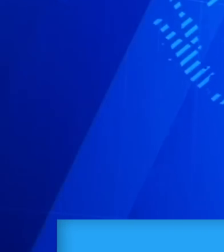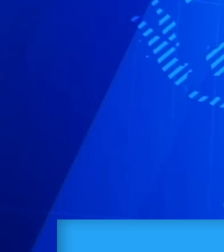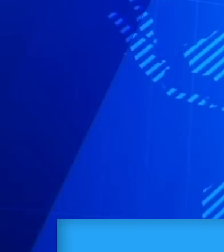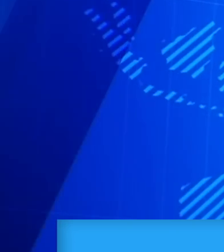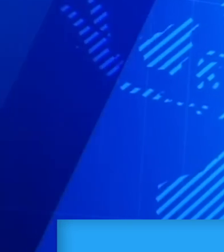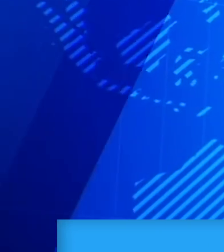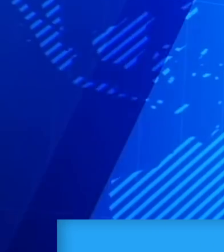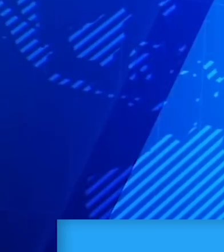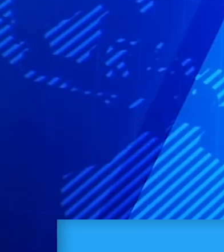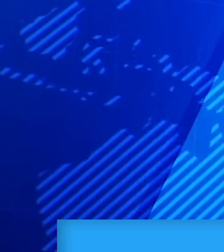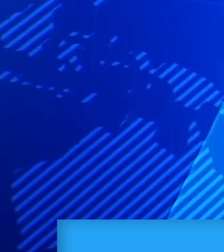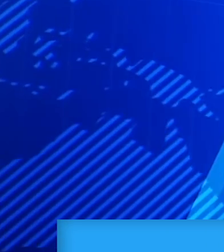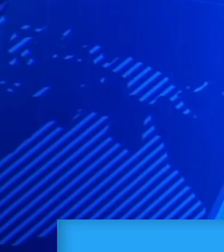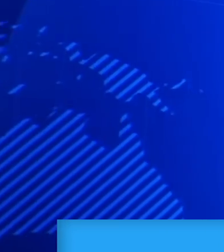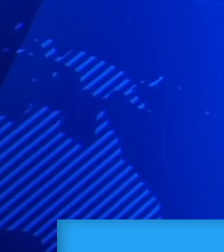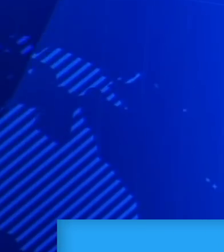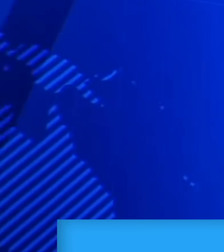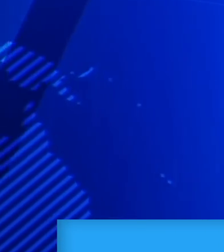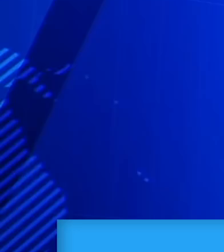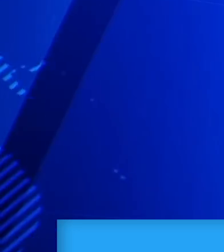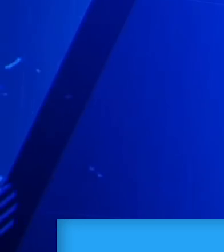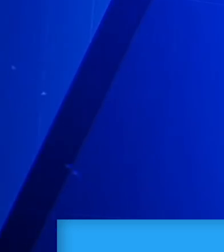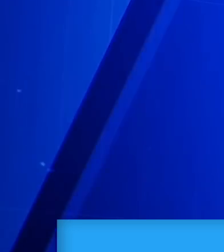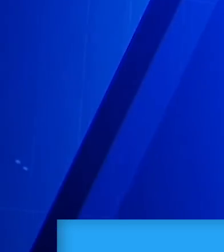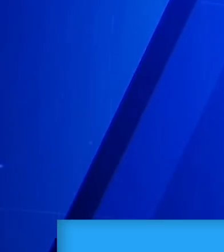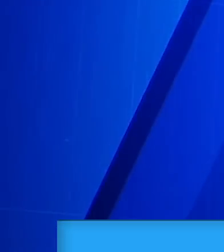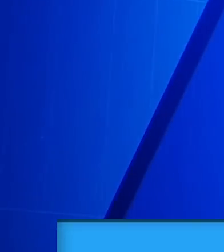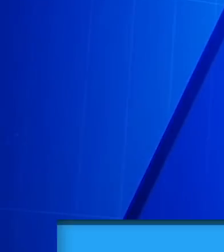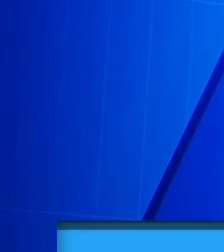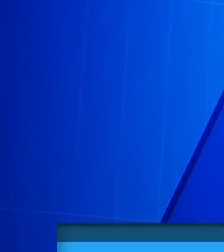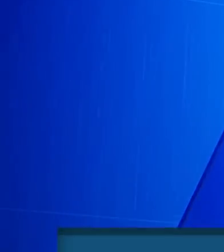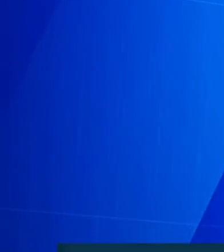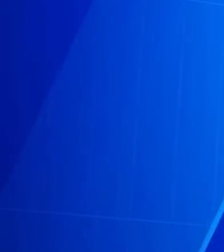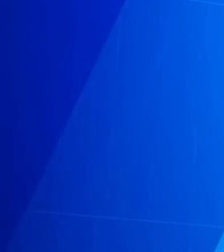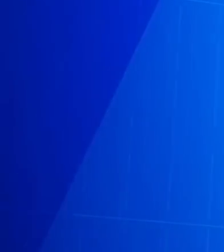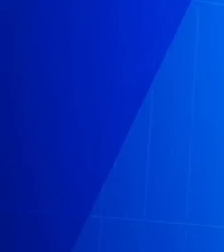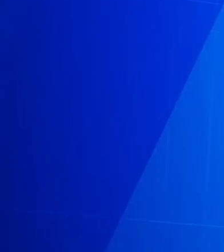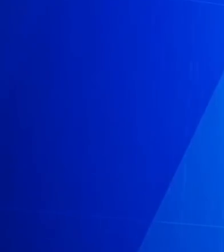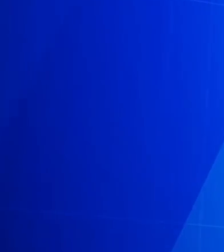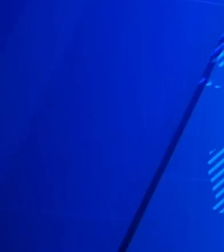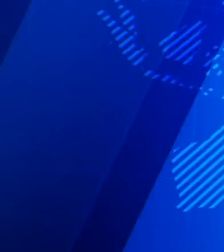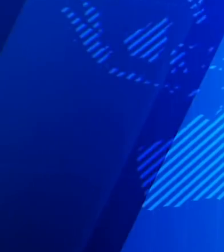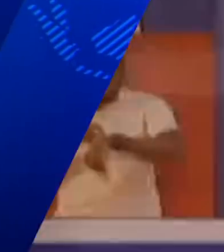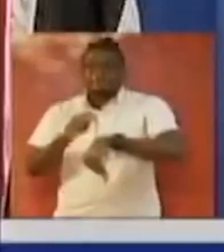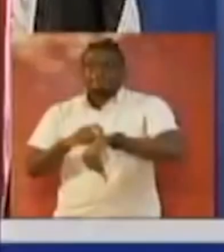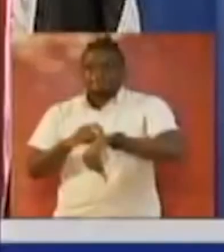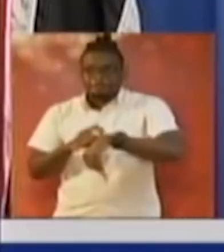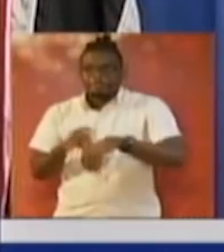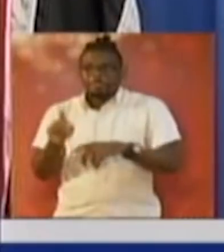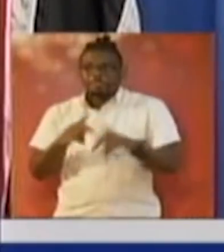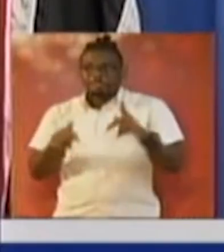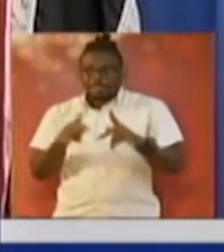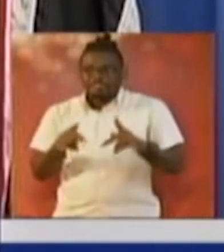ensure customers adhere to proper social distancing while shopping for Christmas. Sunil Lala reports. Today I want